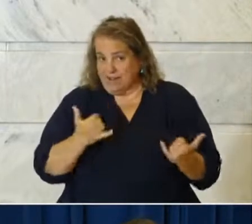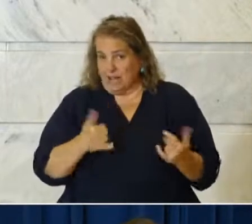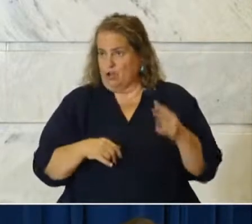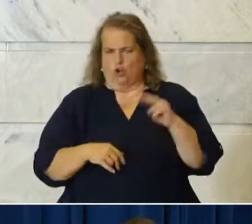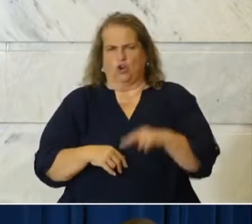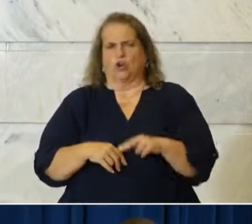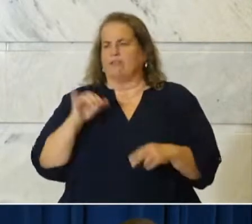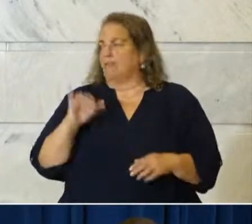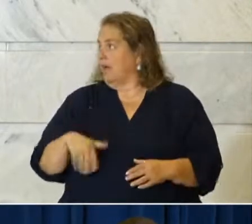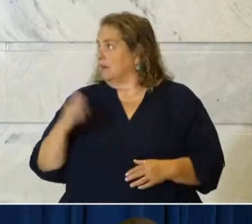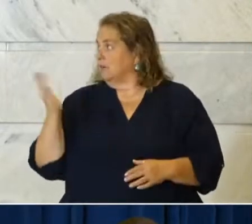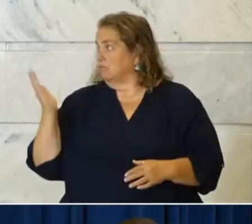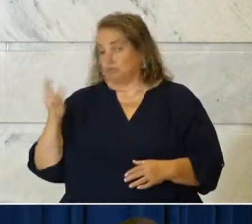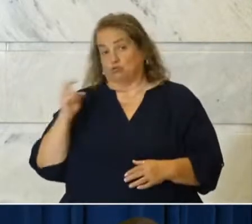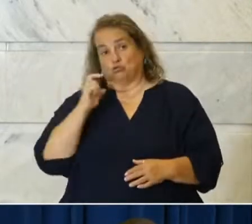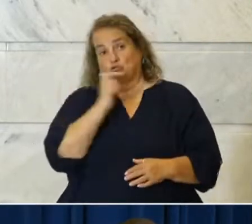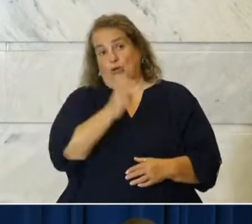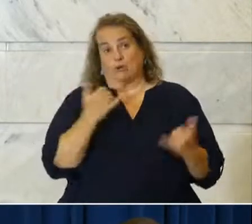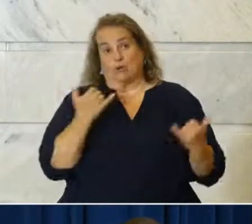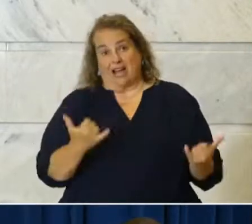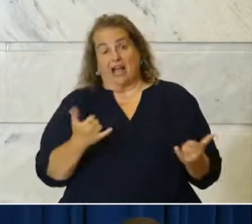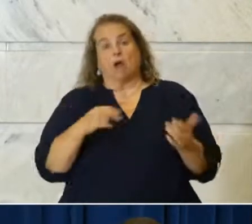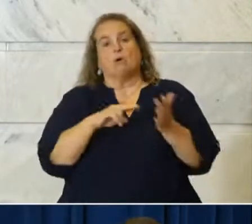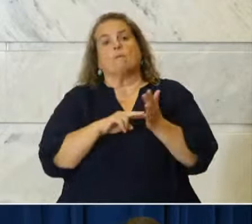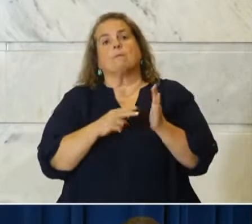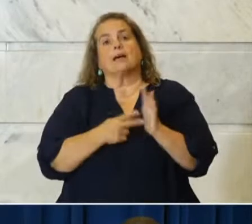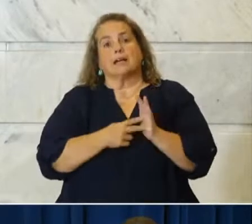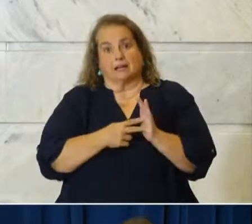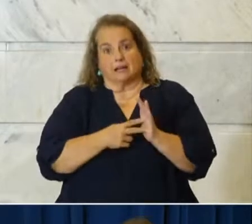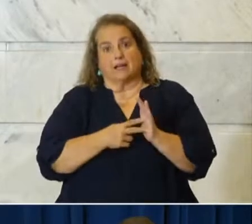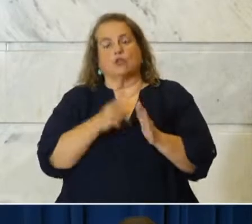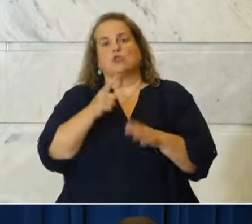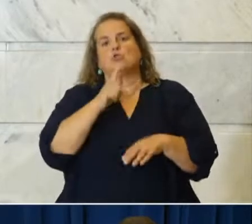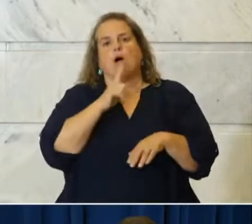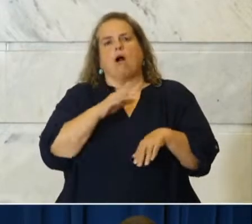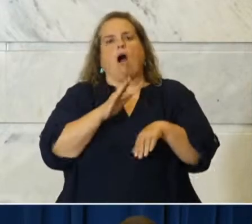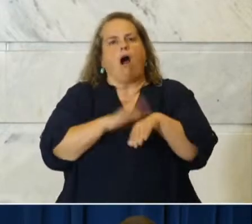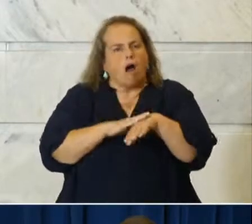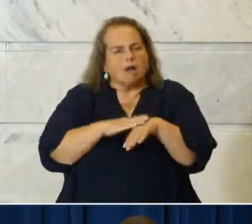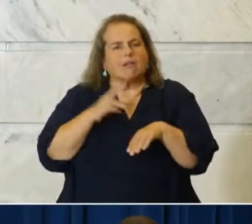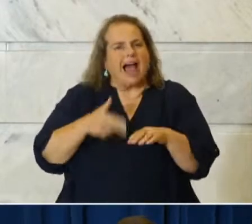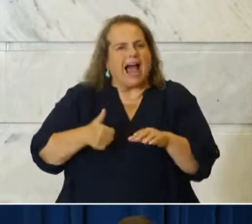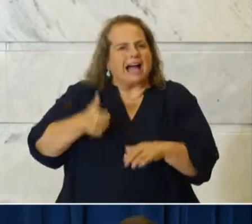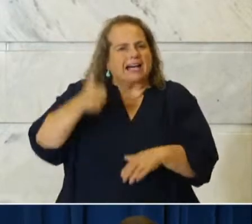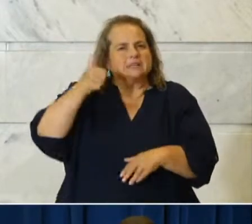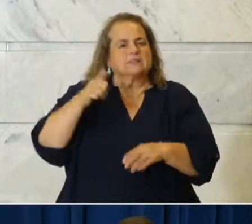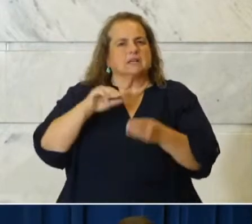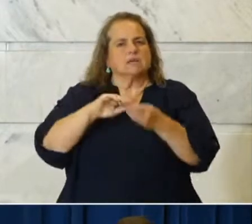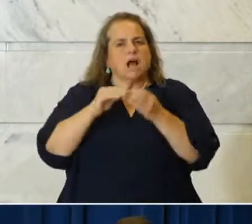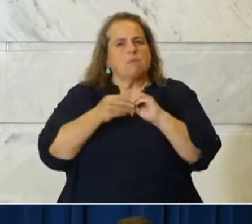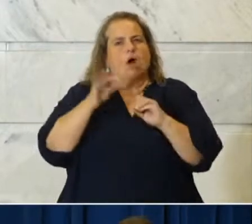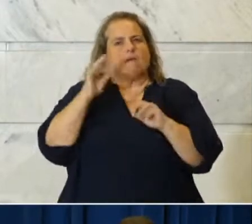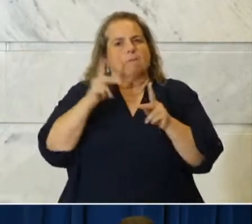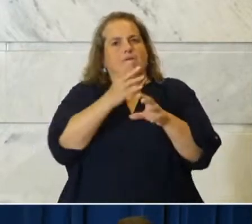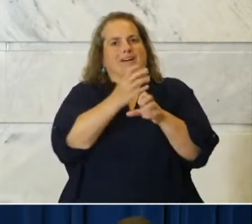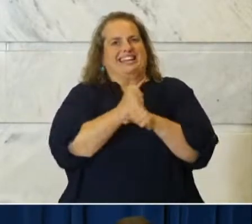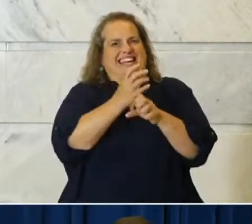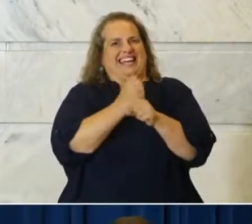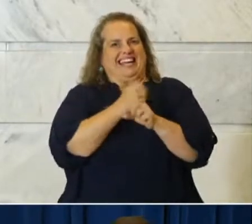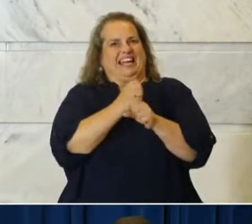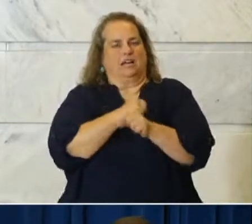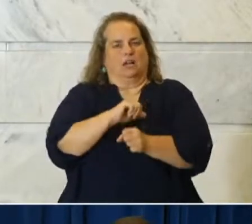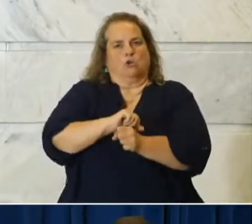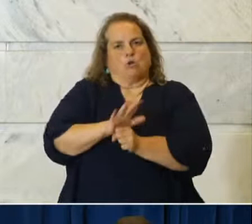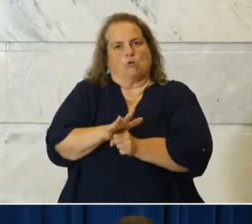It's because traveling right now means you are on the highest amount of coronavirus in this